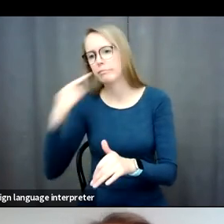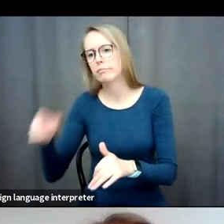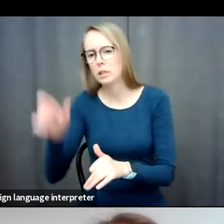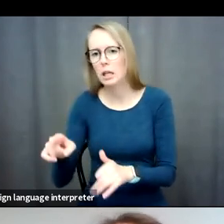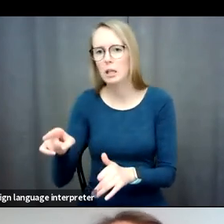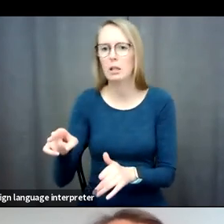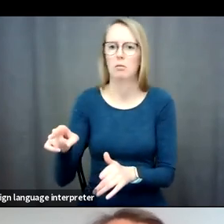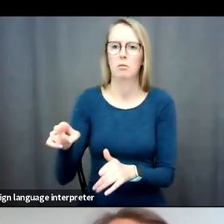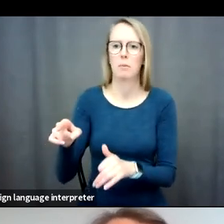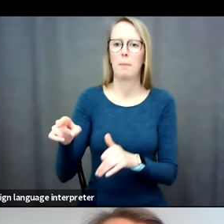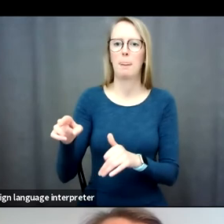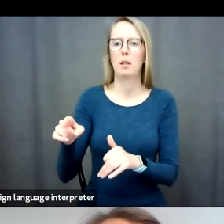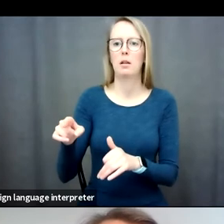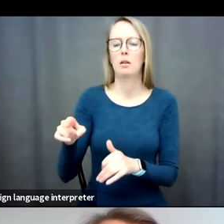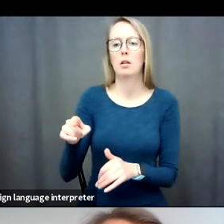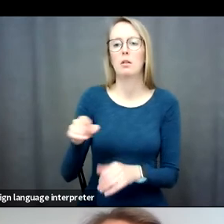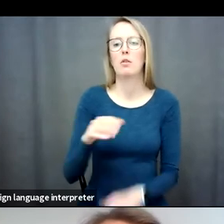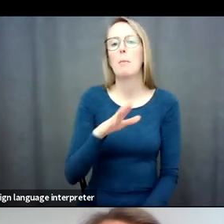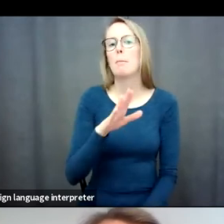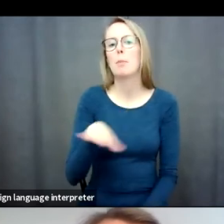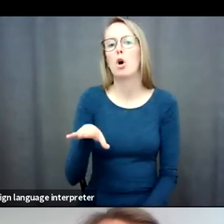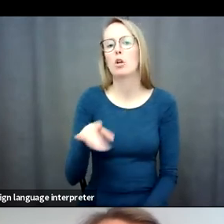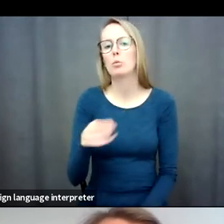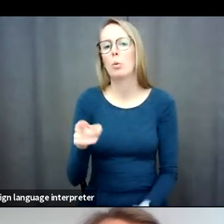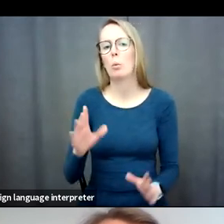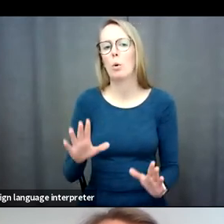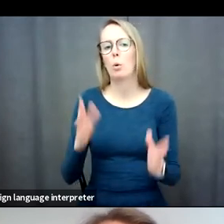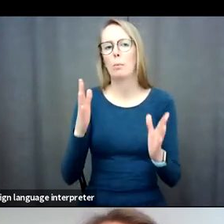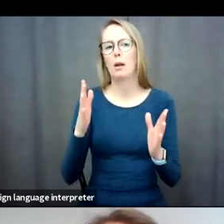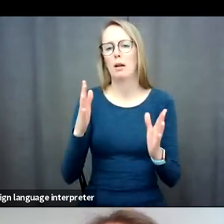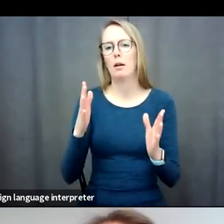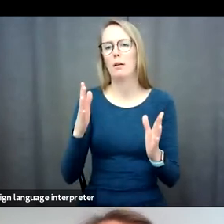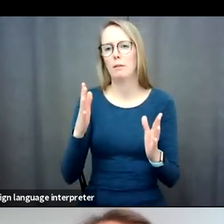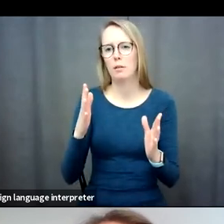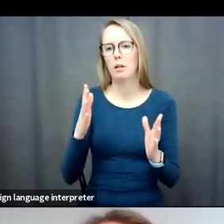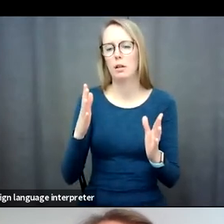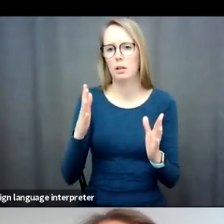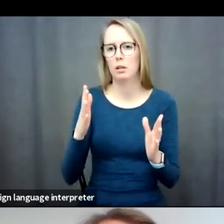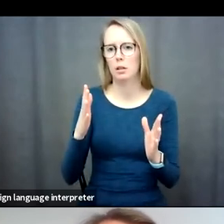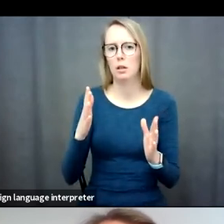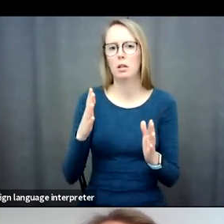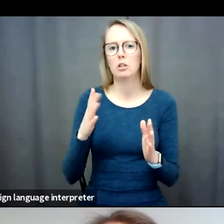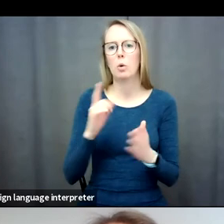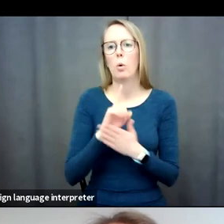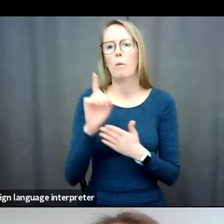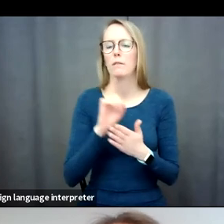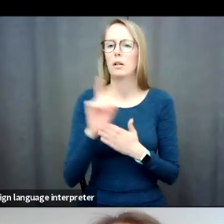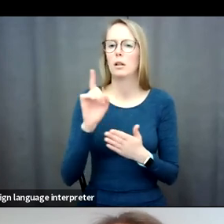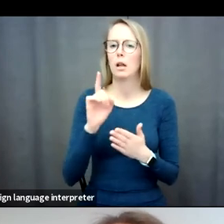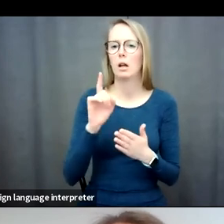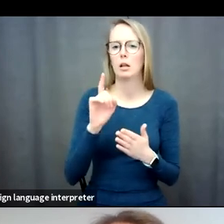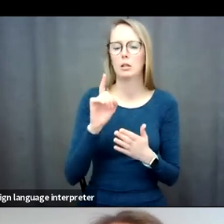that adverse childhood experiences are at the bottom or at the root of many